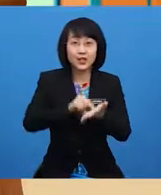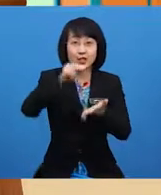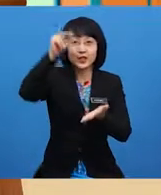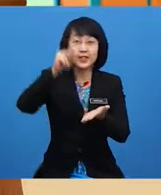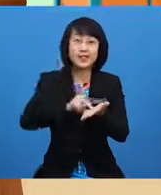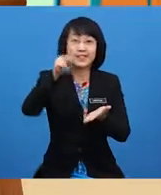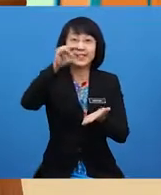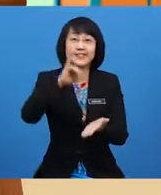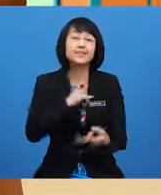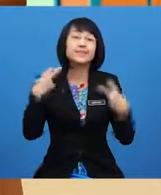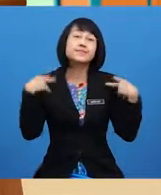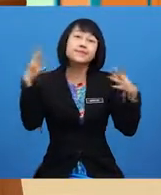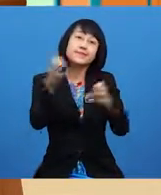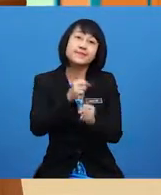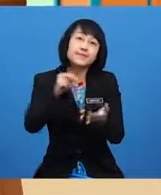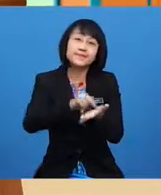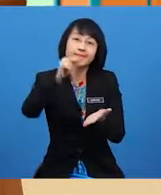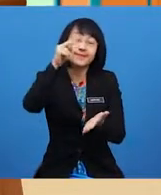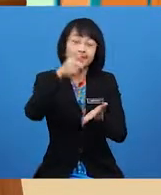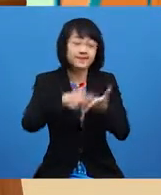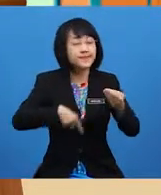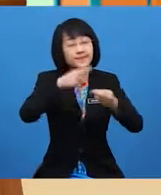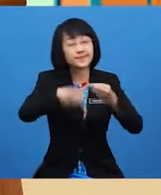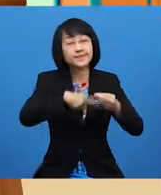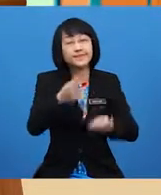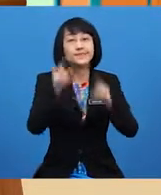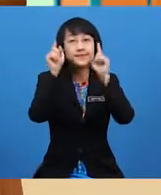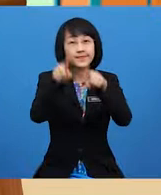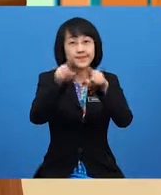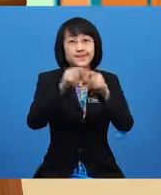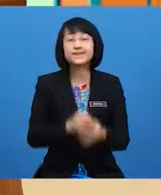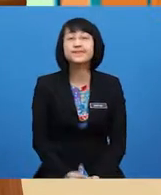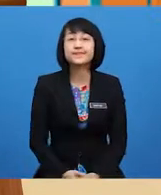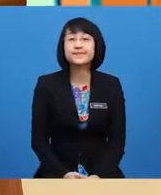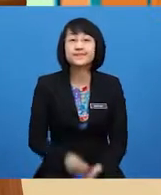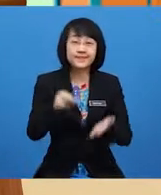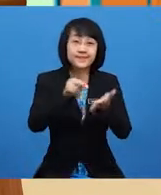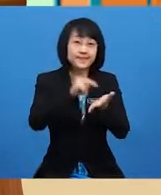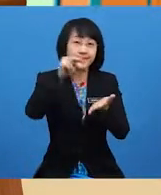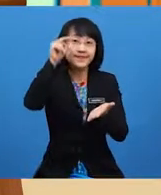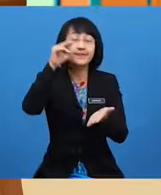Noodle, noodle, I've got noodle. What about you?